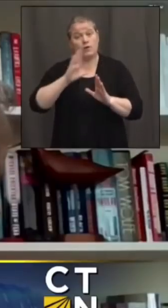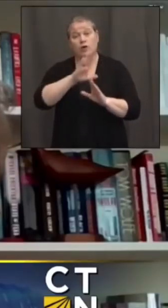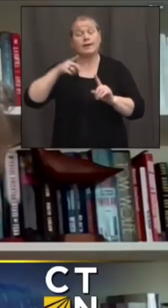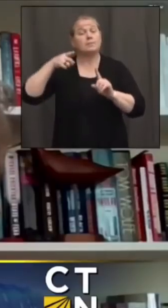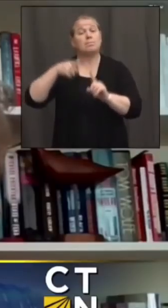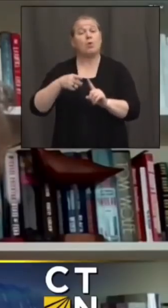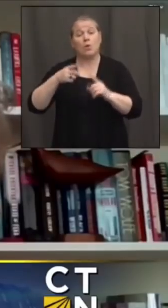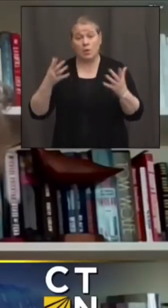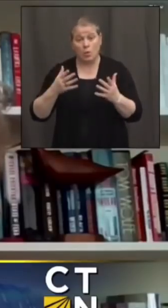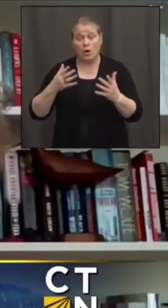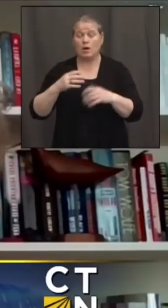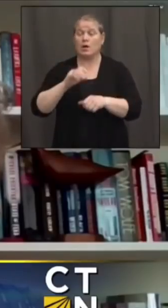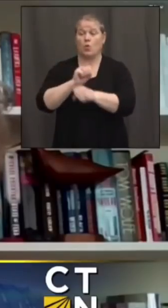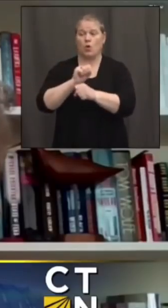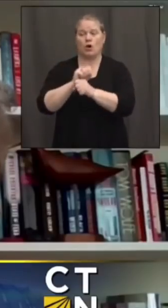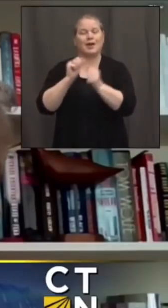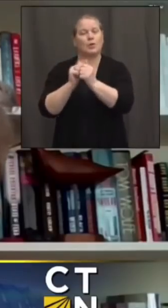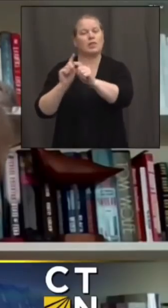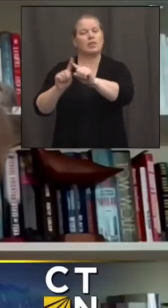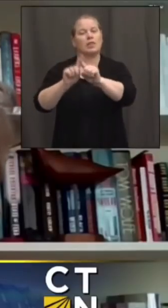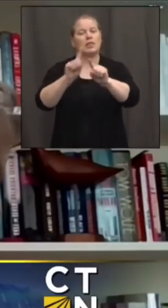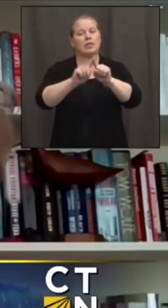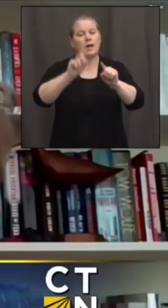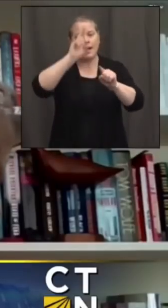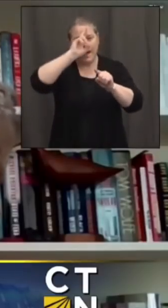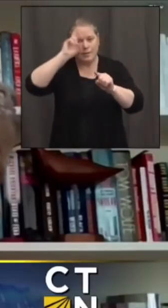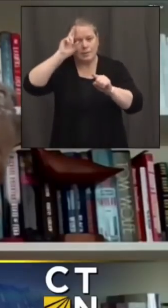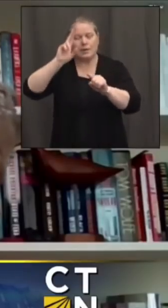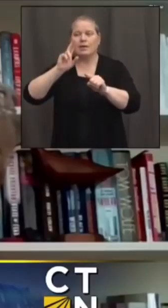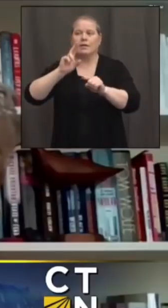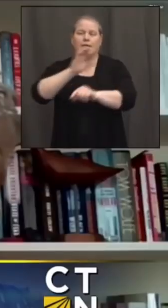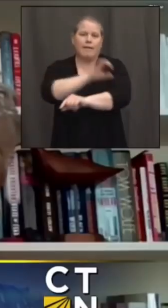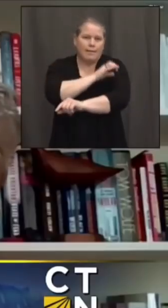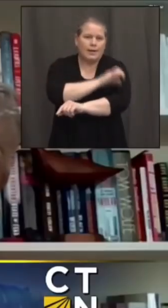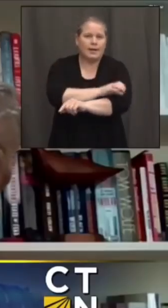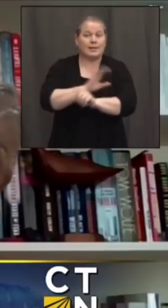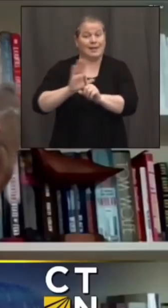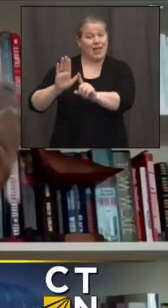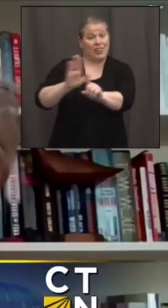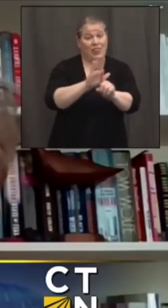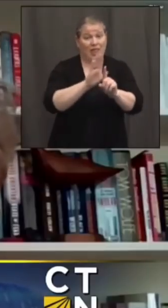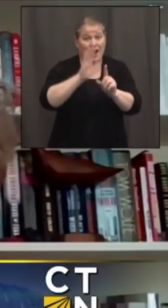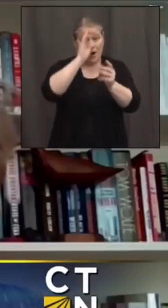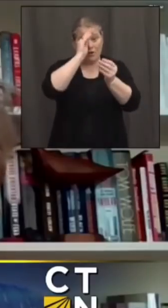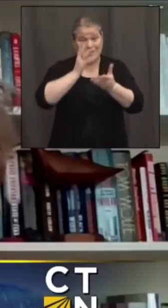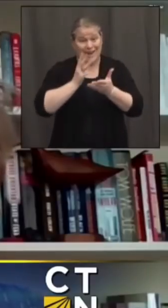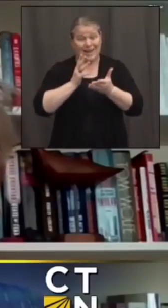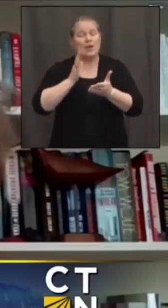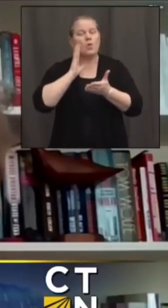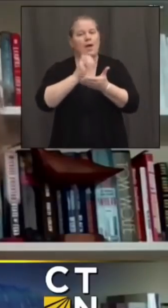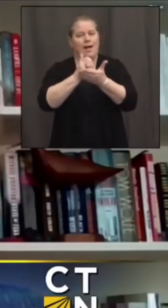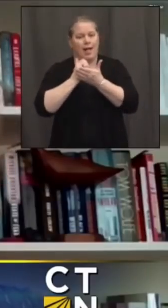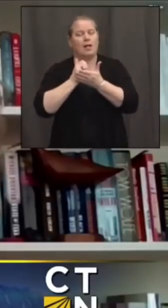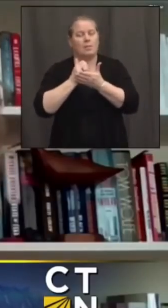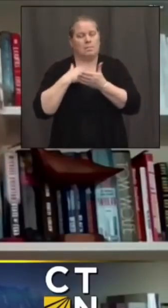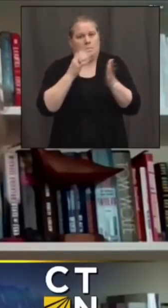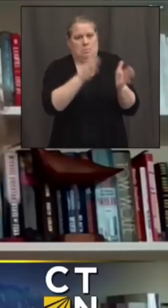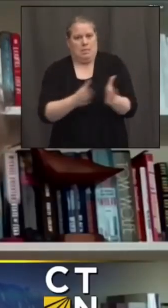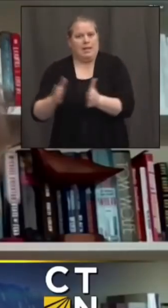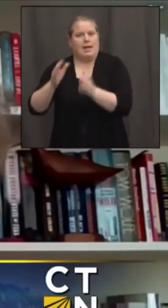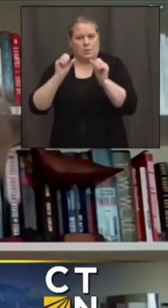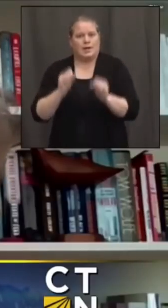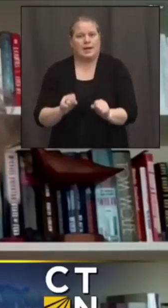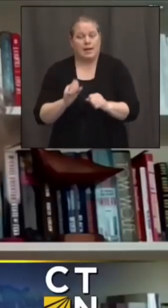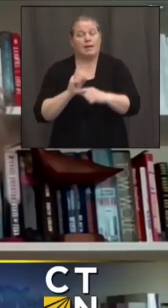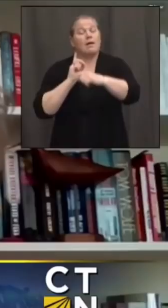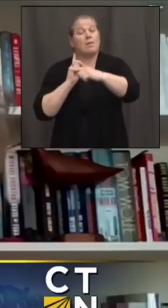with providers to use the data that they have available to them will probably be one of our primary strategies, and then supplementing that